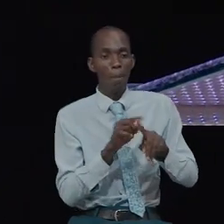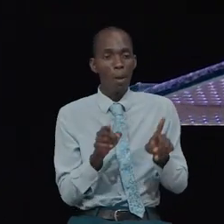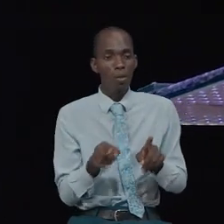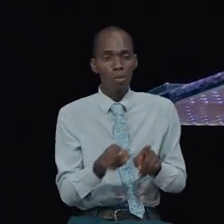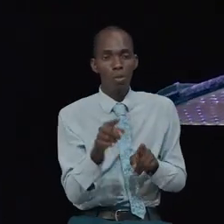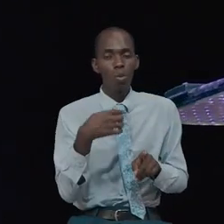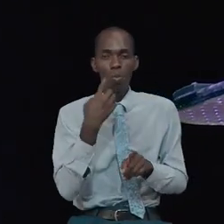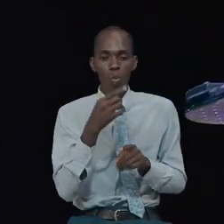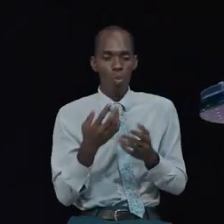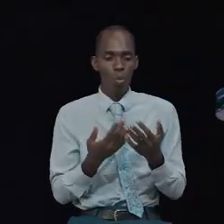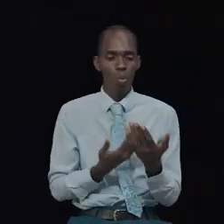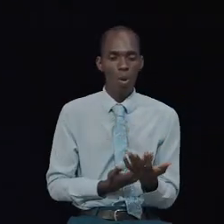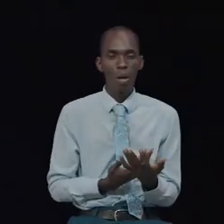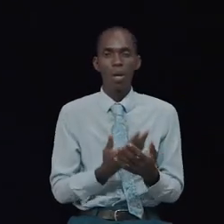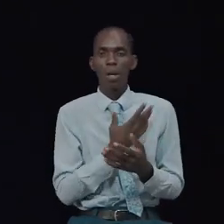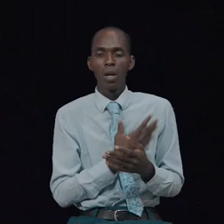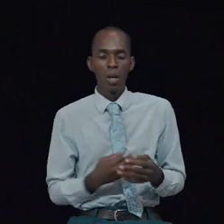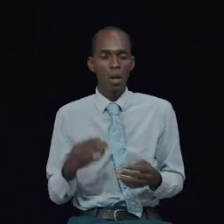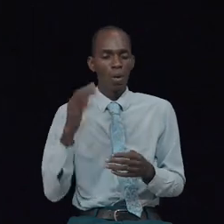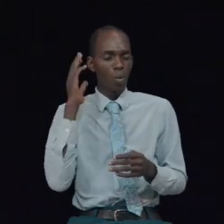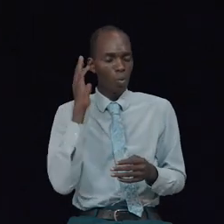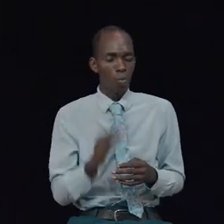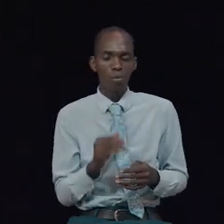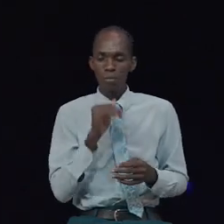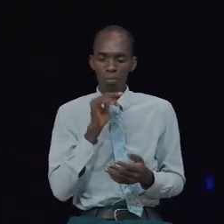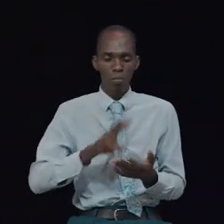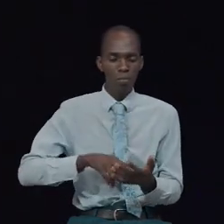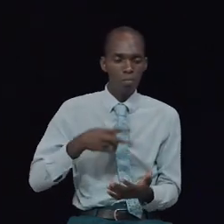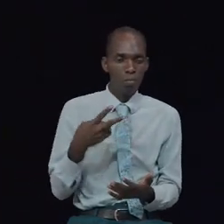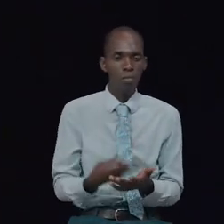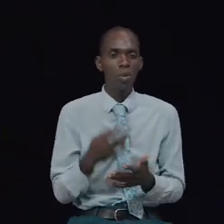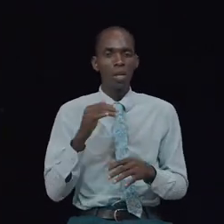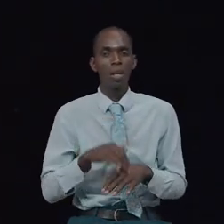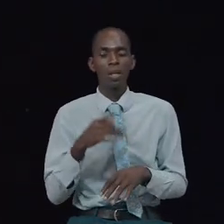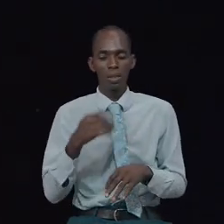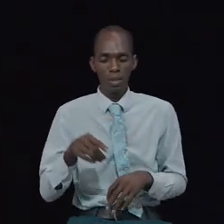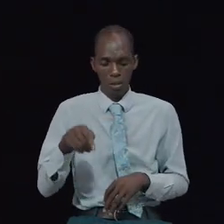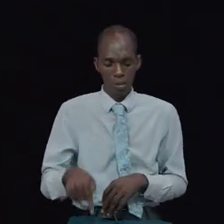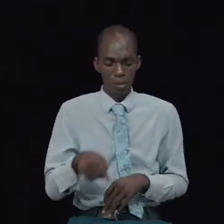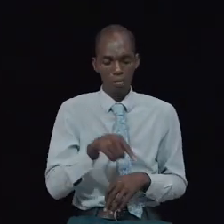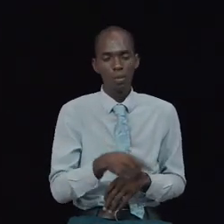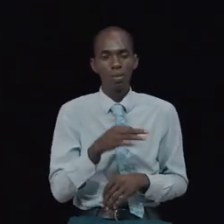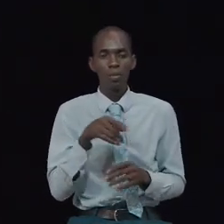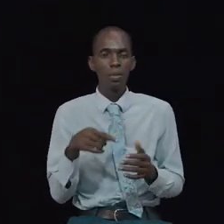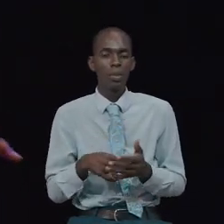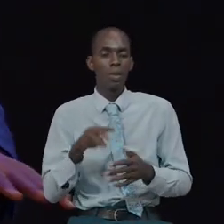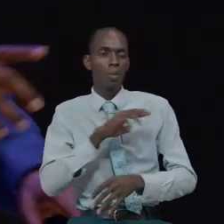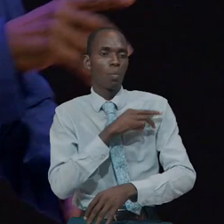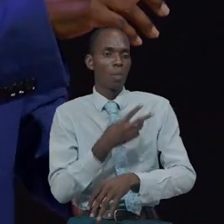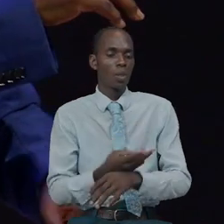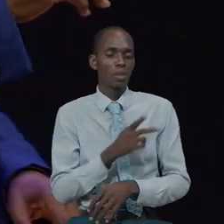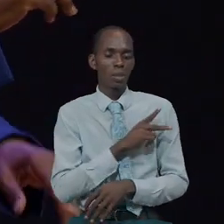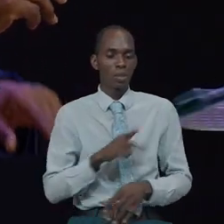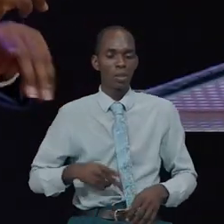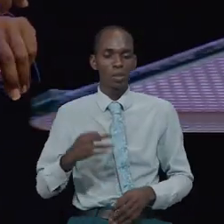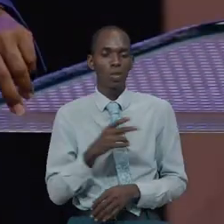and they will not pray, and they will not be convicted, they will not fall down at the feet of this mighty King of Kings and Lord of